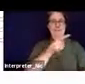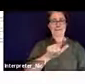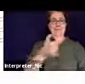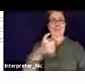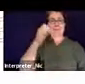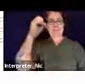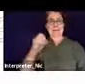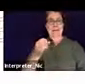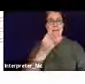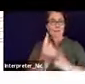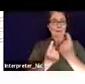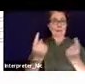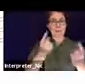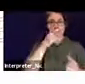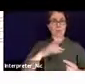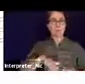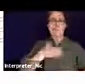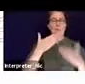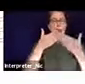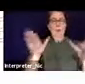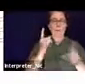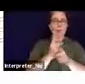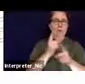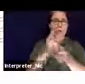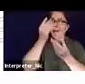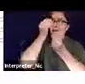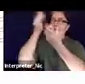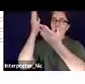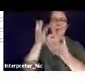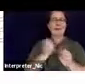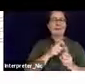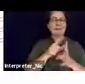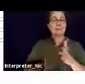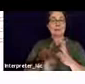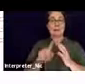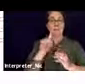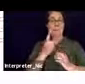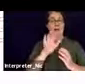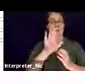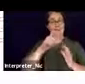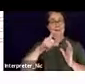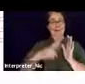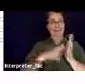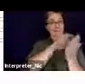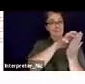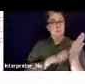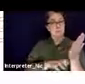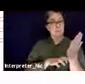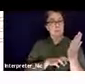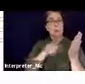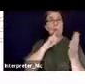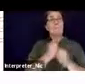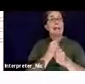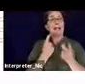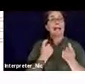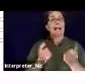to be open about a disability. But actually preparing an openness statement is going to make it easier. It's not going to make it easy, but it's going to make